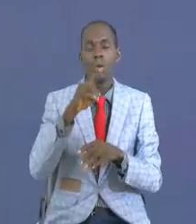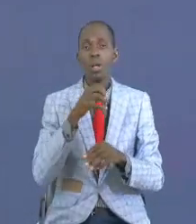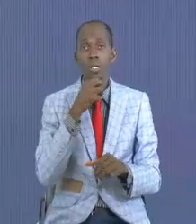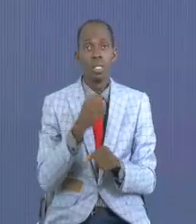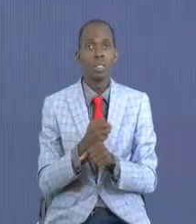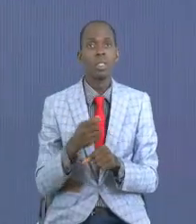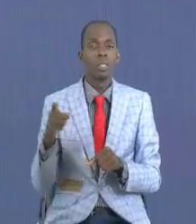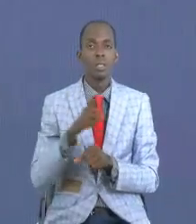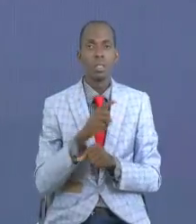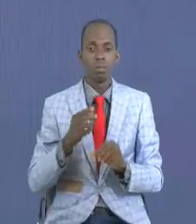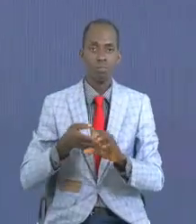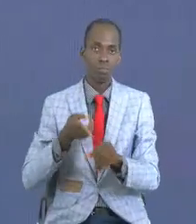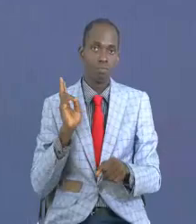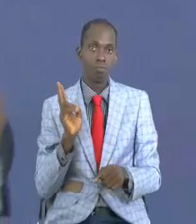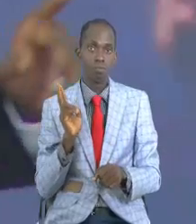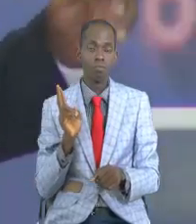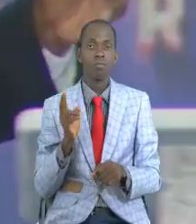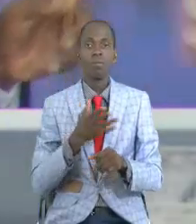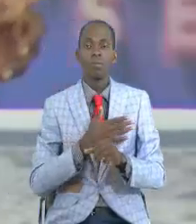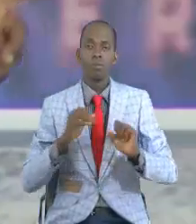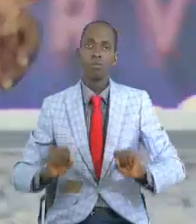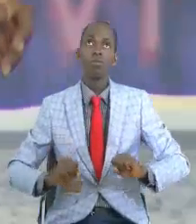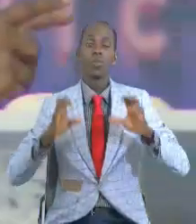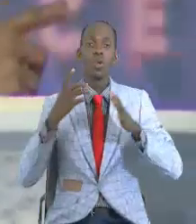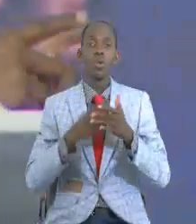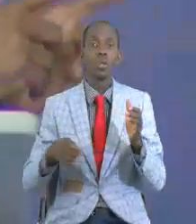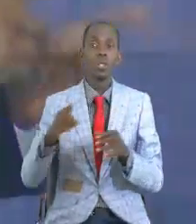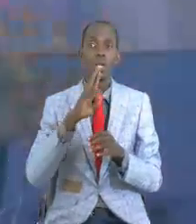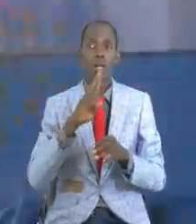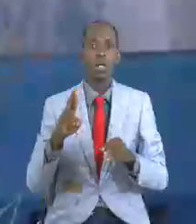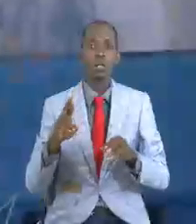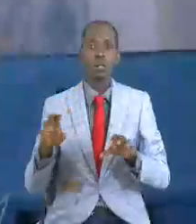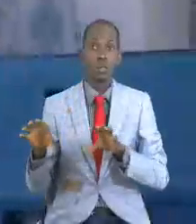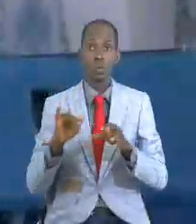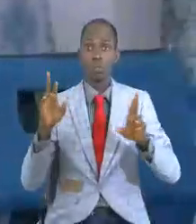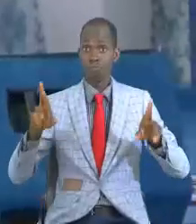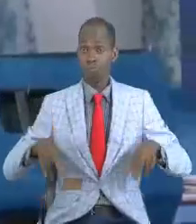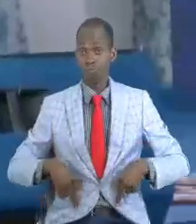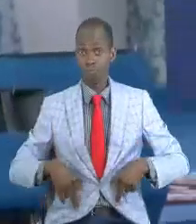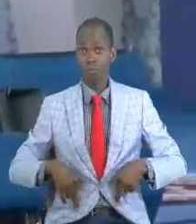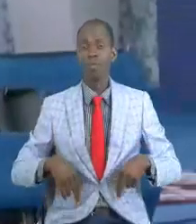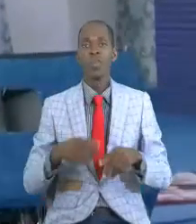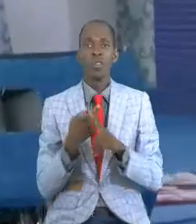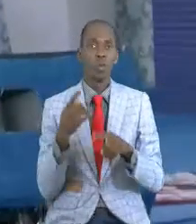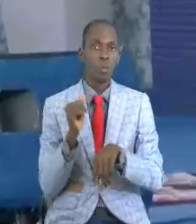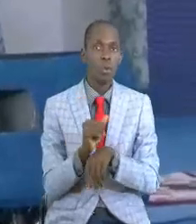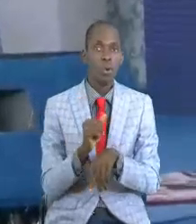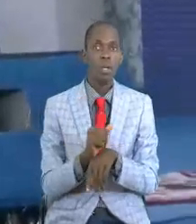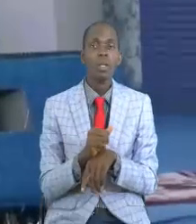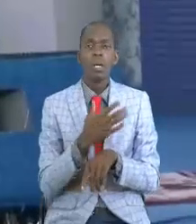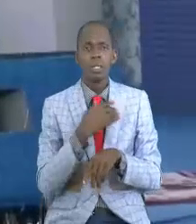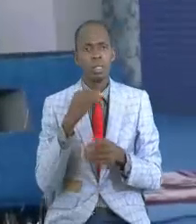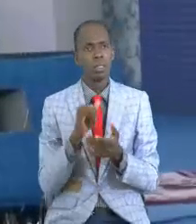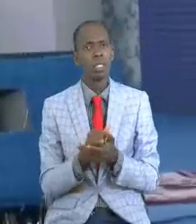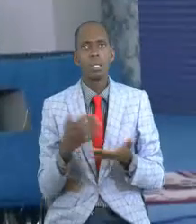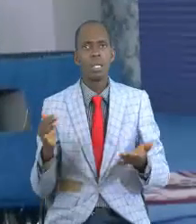they give over what they have been doing through another personality the same thing with the old testament priests the